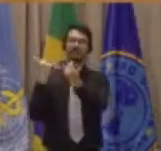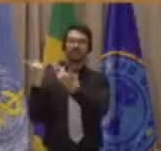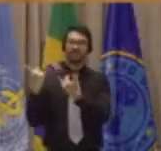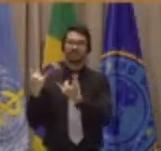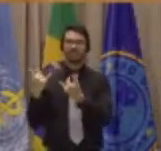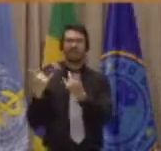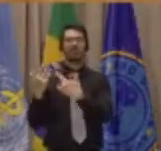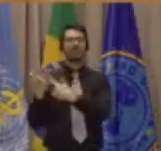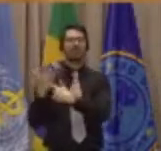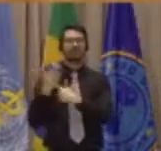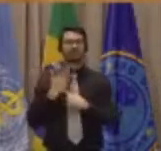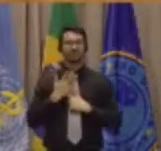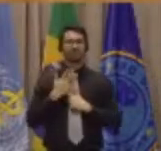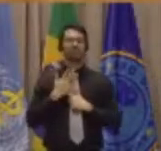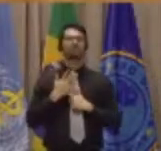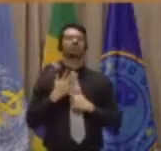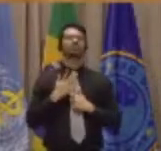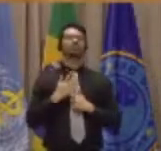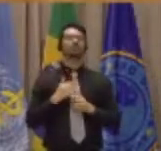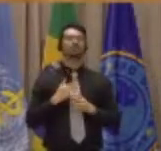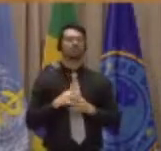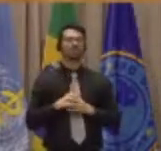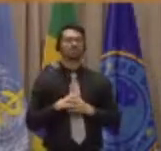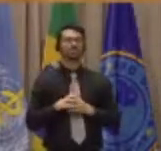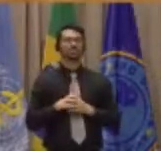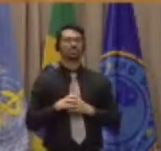quickly could be modified